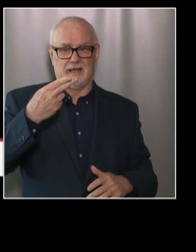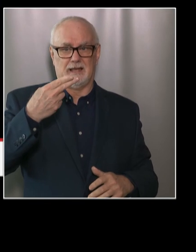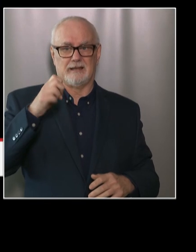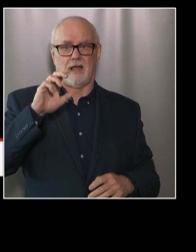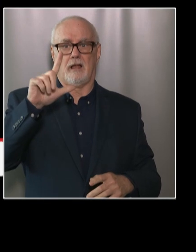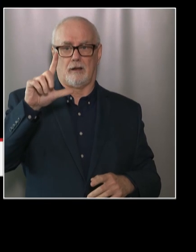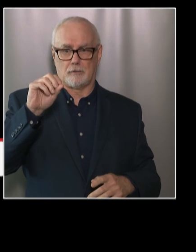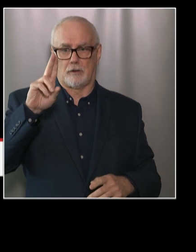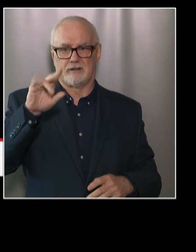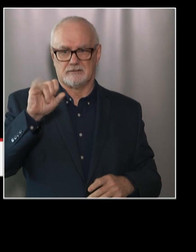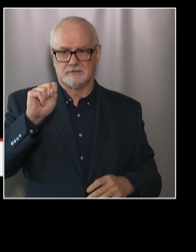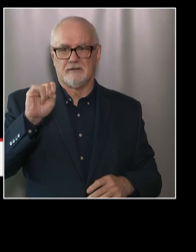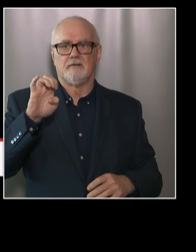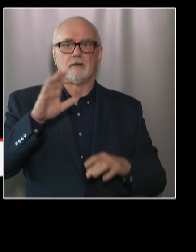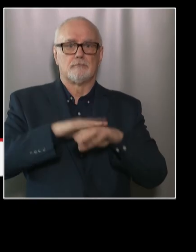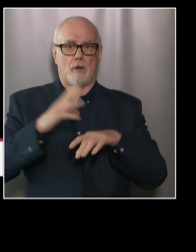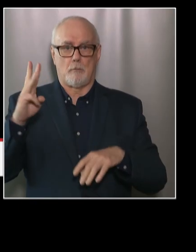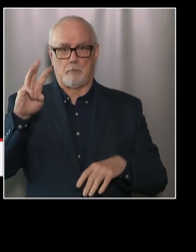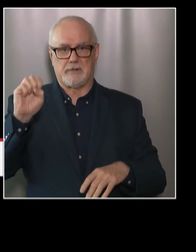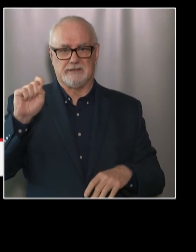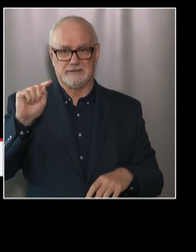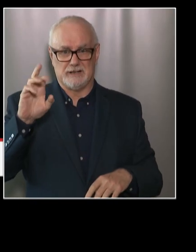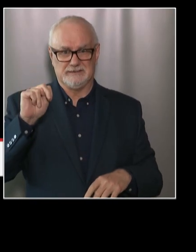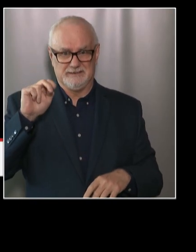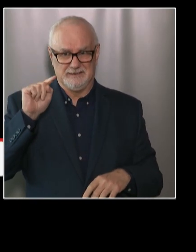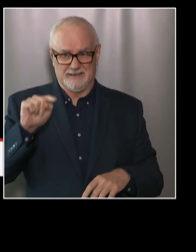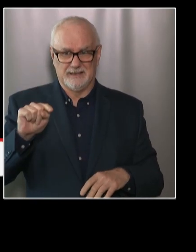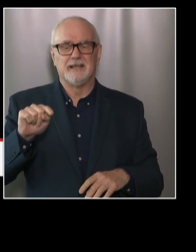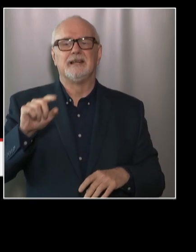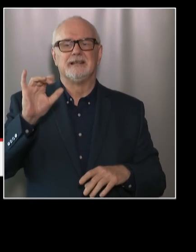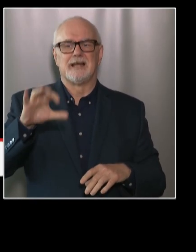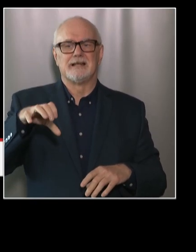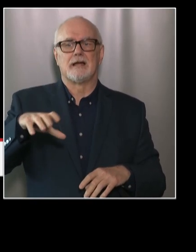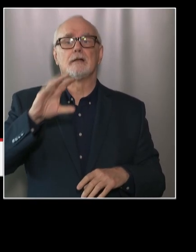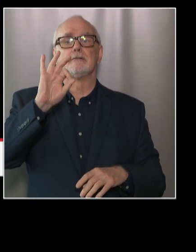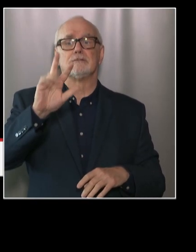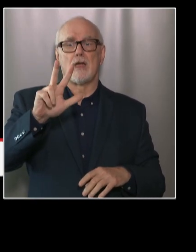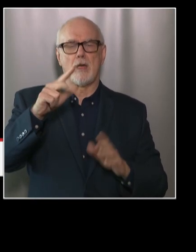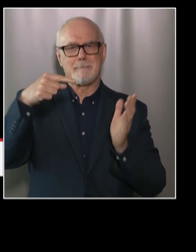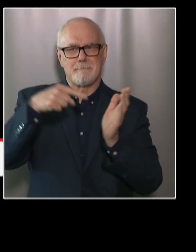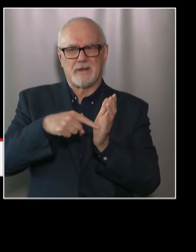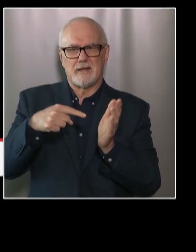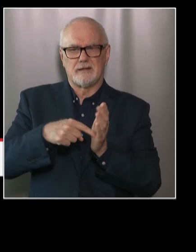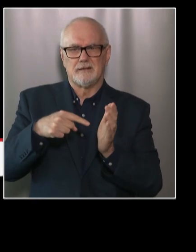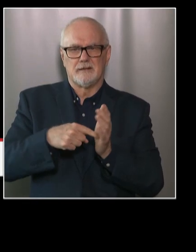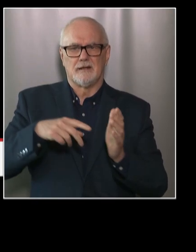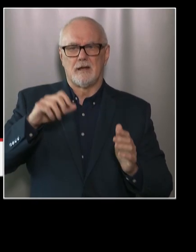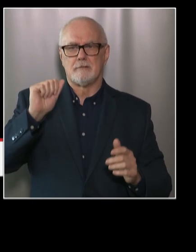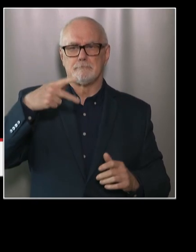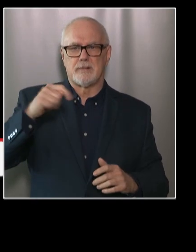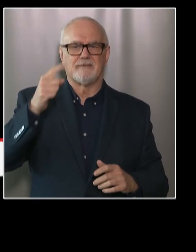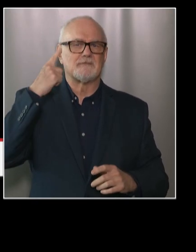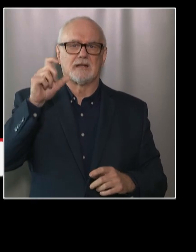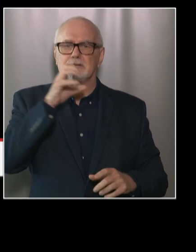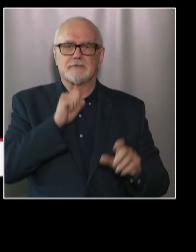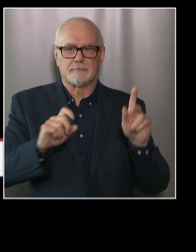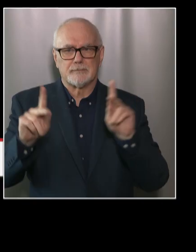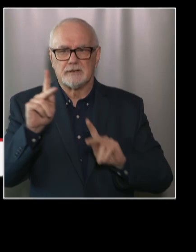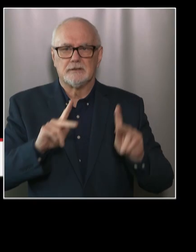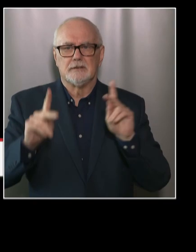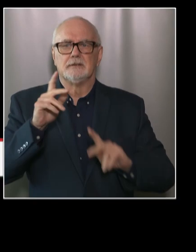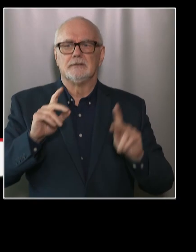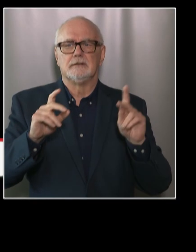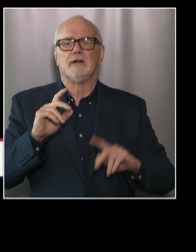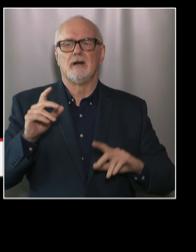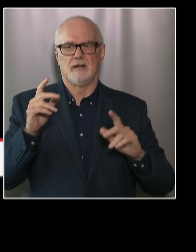Urban Atlantic added 93 affordable senior apartments. More than half of the new apartments are reserved for